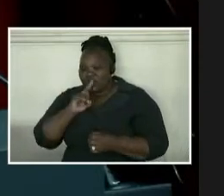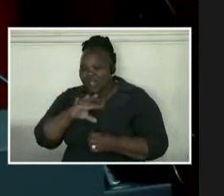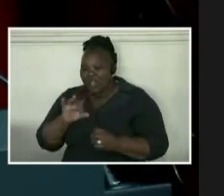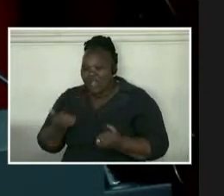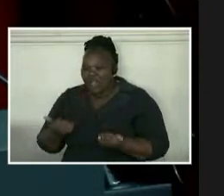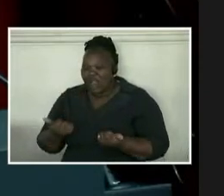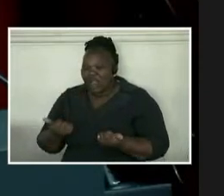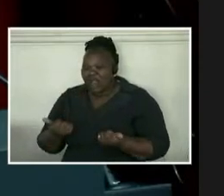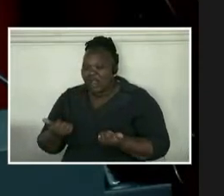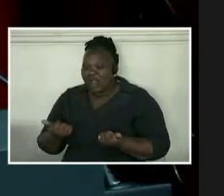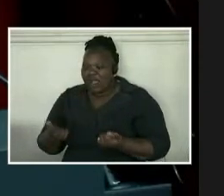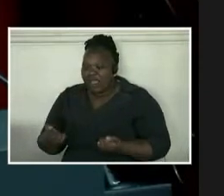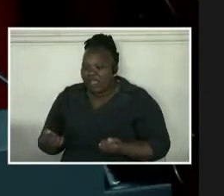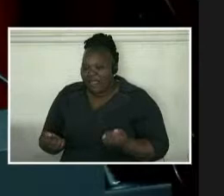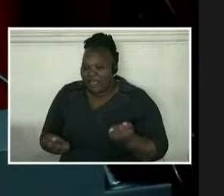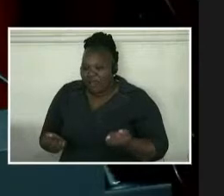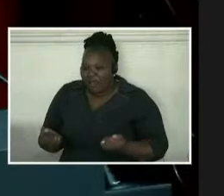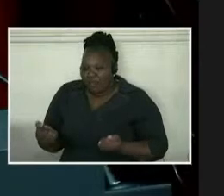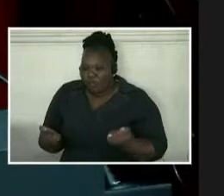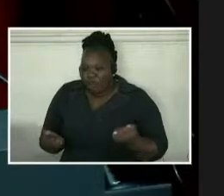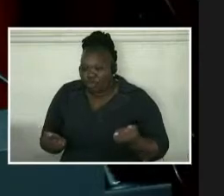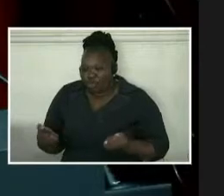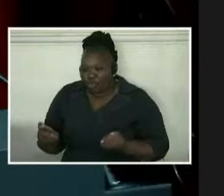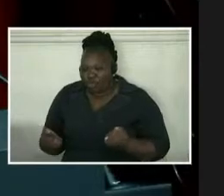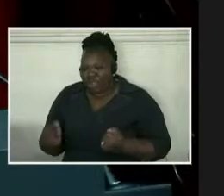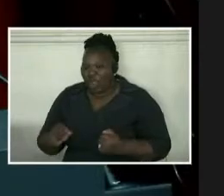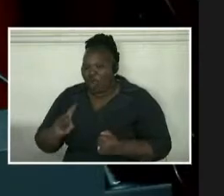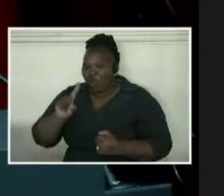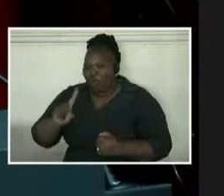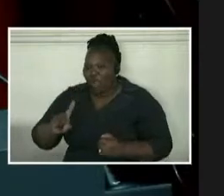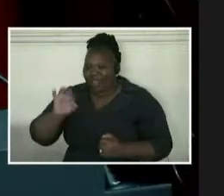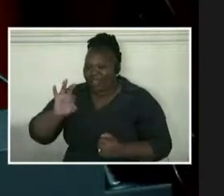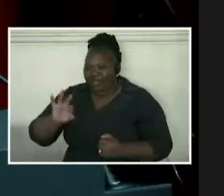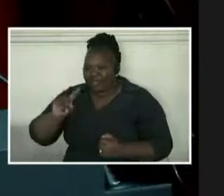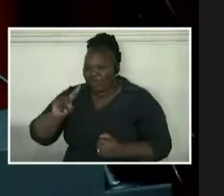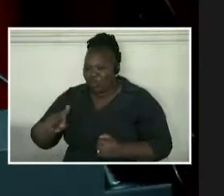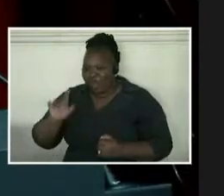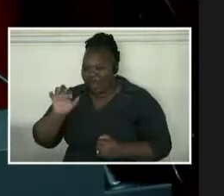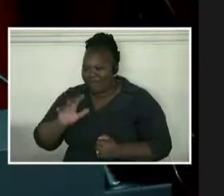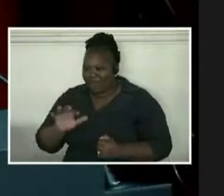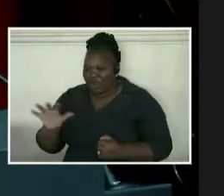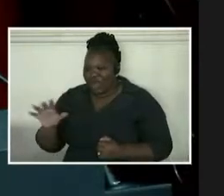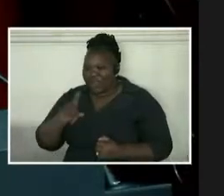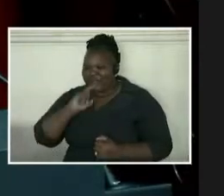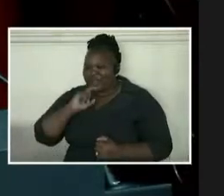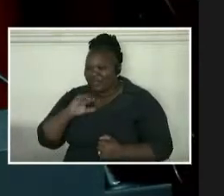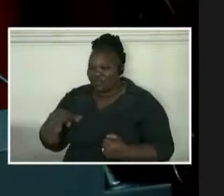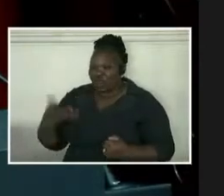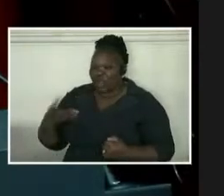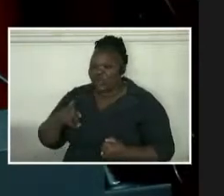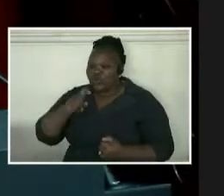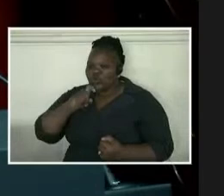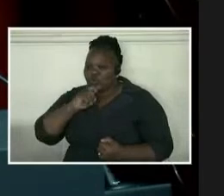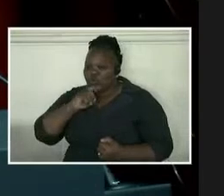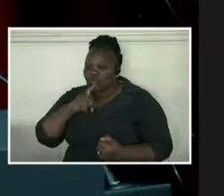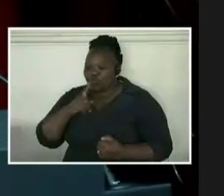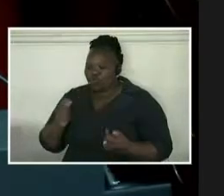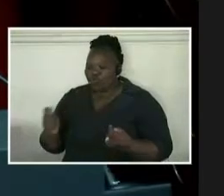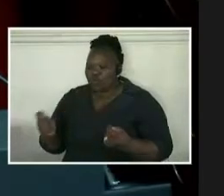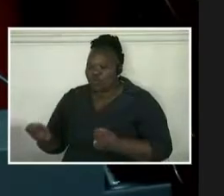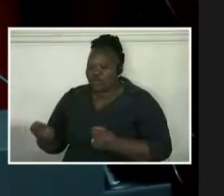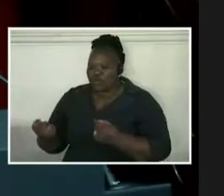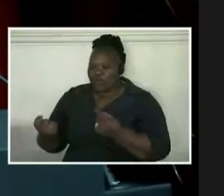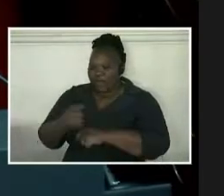fleet so one would have imagined that some of the 131 million ran that was under spent would be used to buy replacement